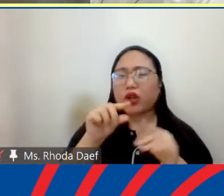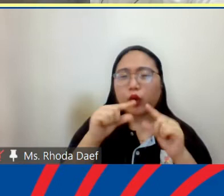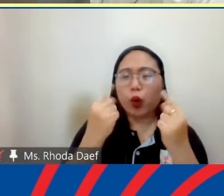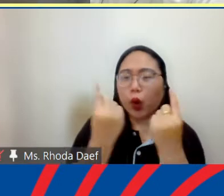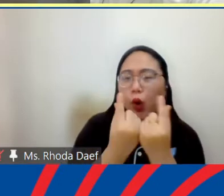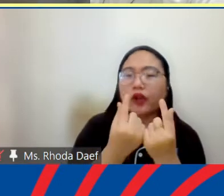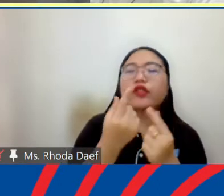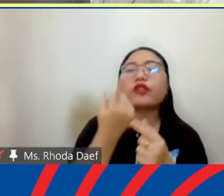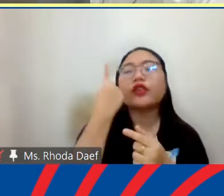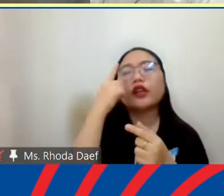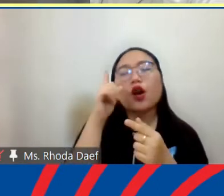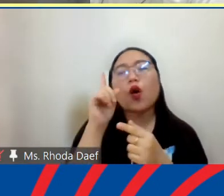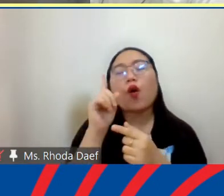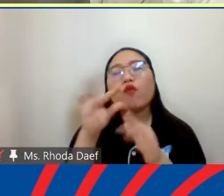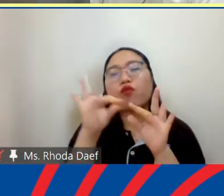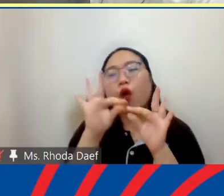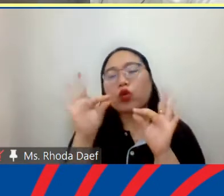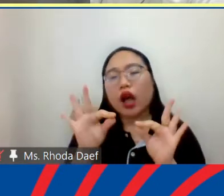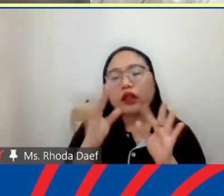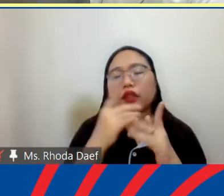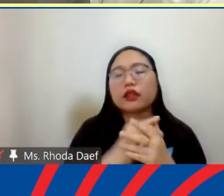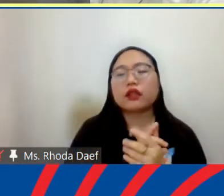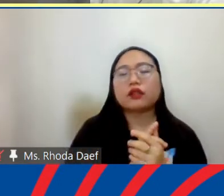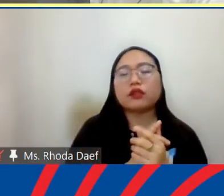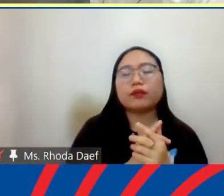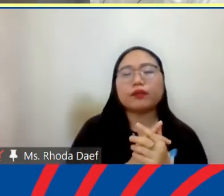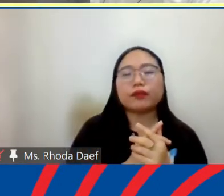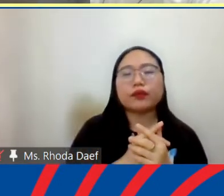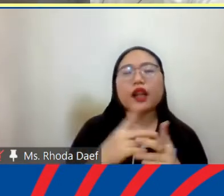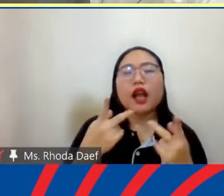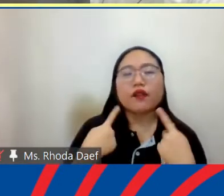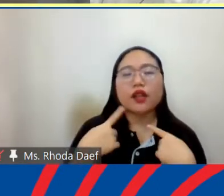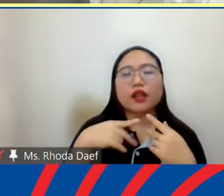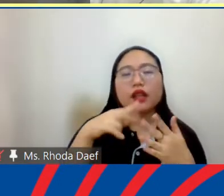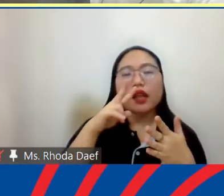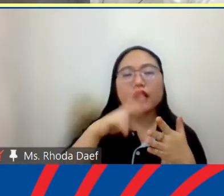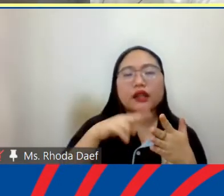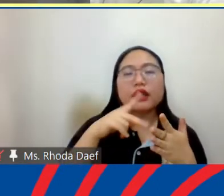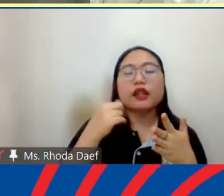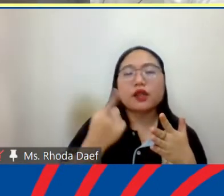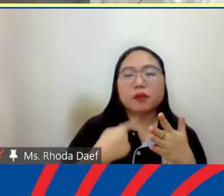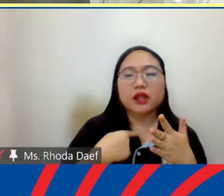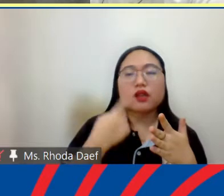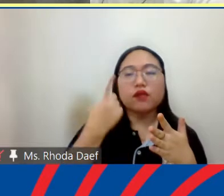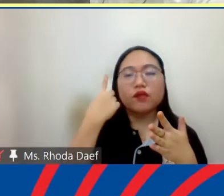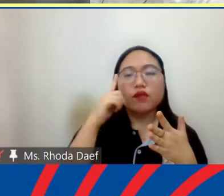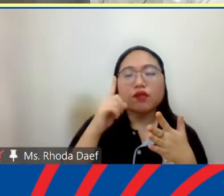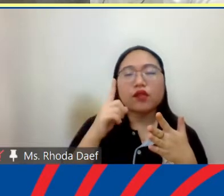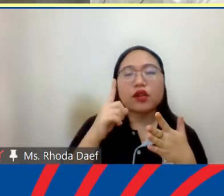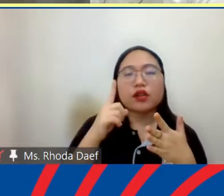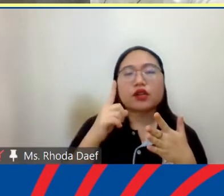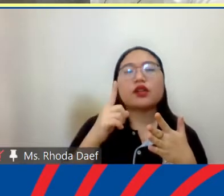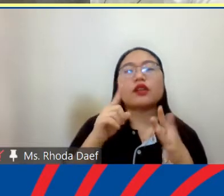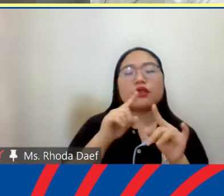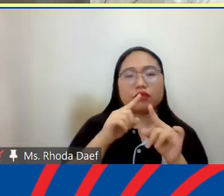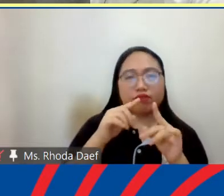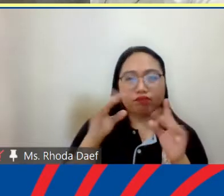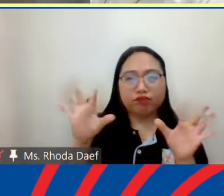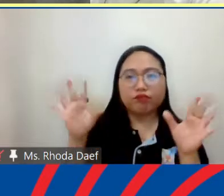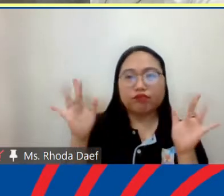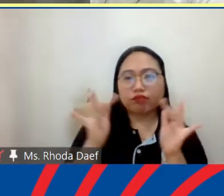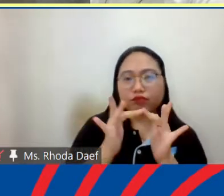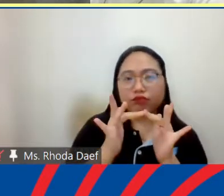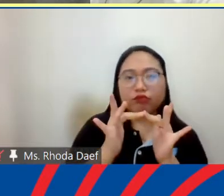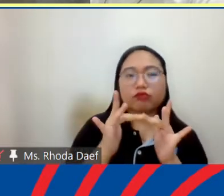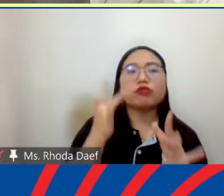and folder. Meron kayong at least one README file for related files. And the